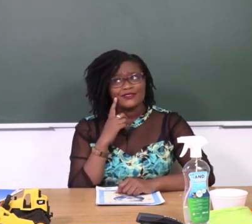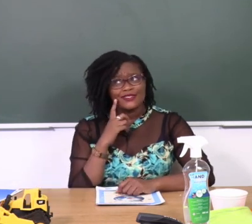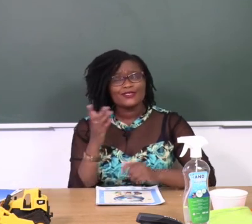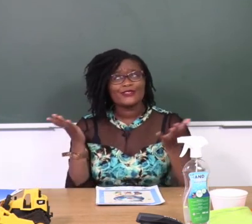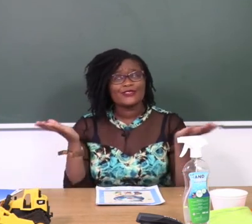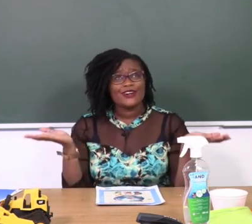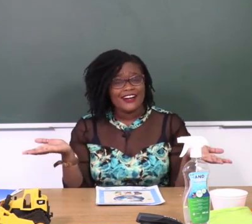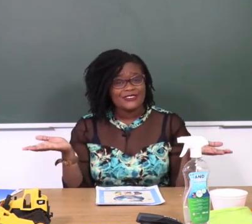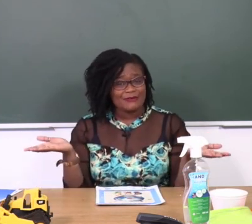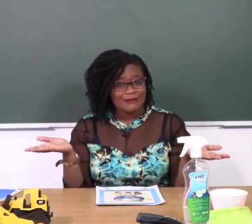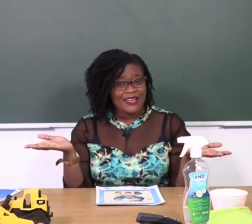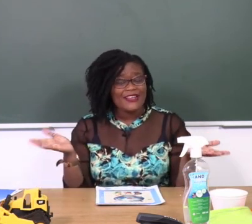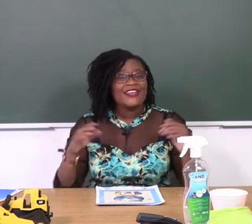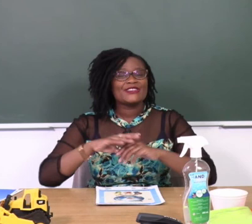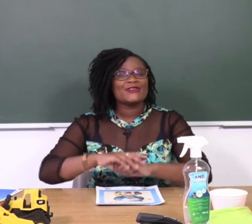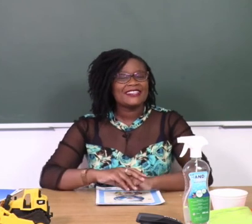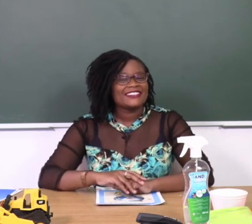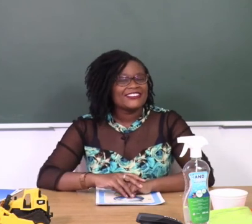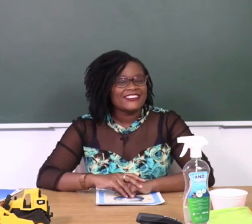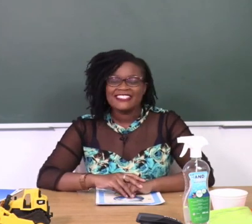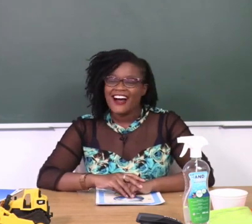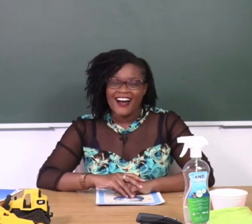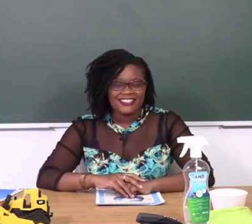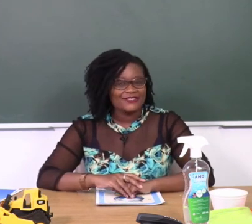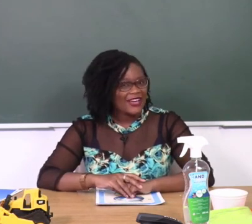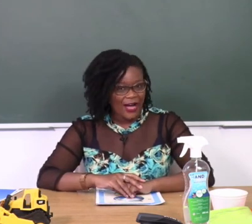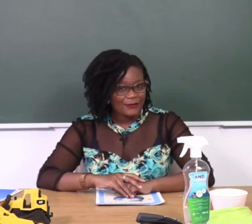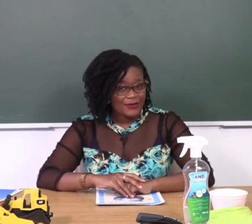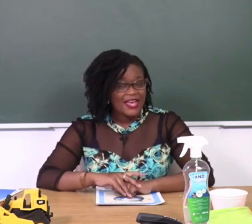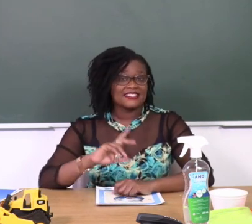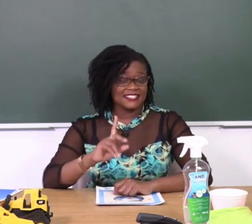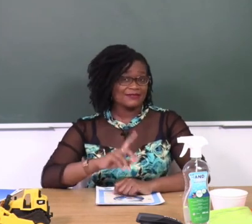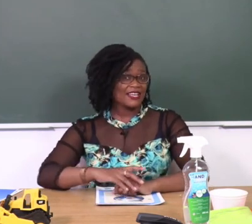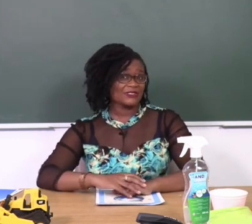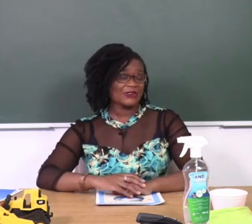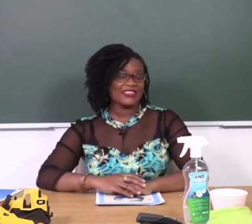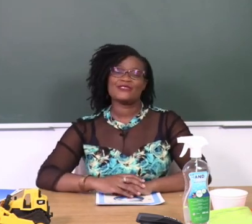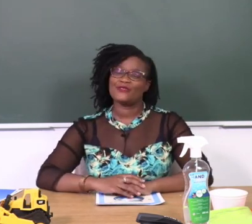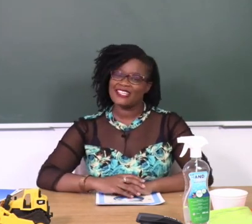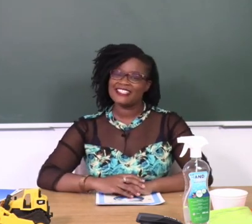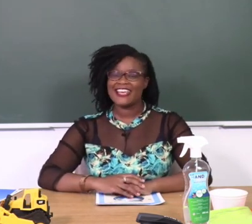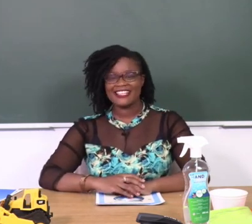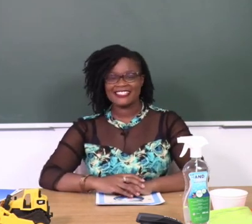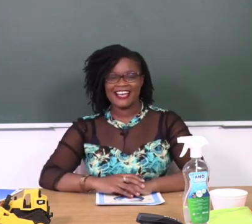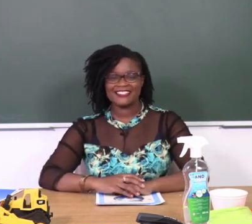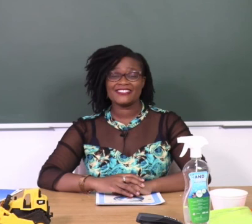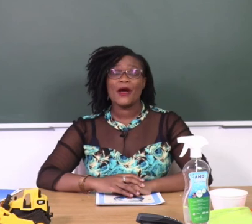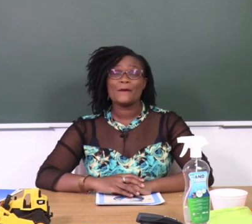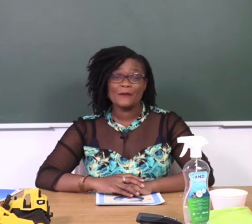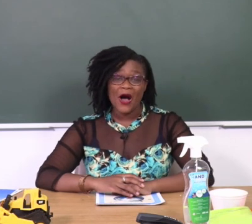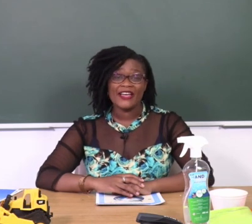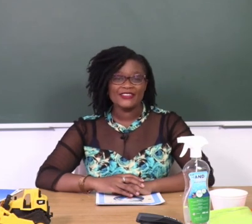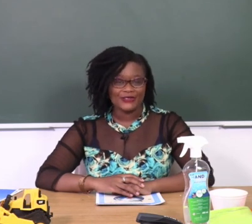too difficult or you can't remember, you can always ask for help. Just make sure that you finish the